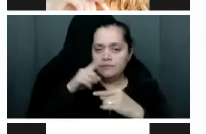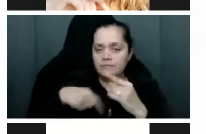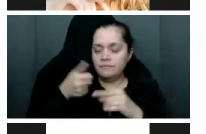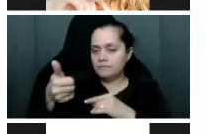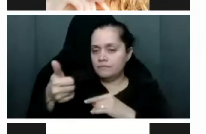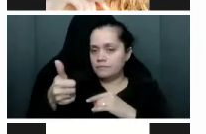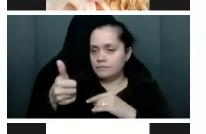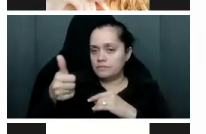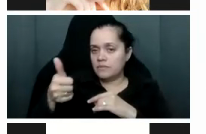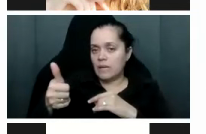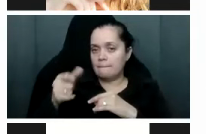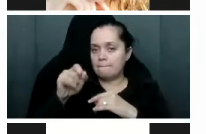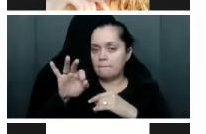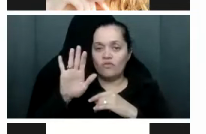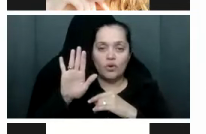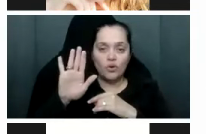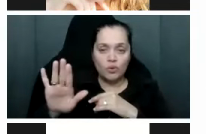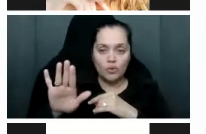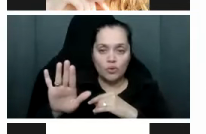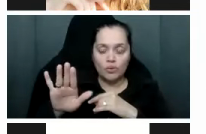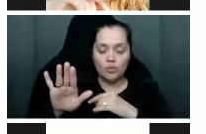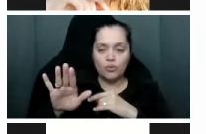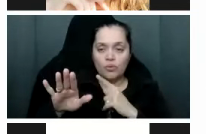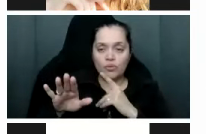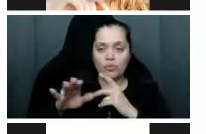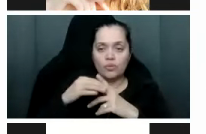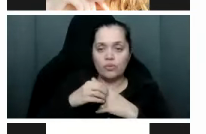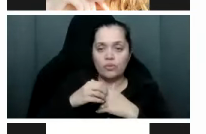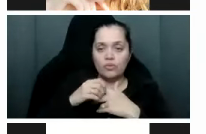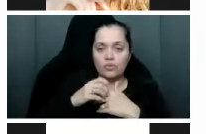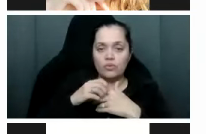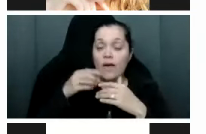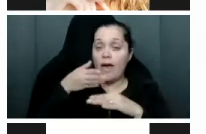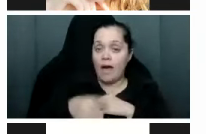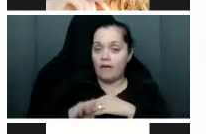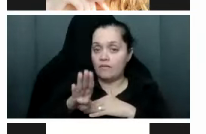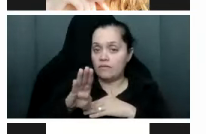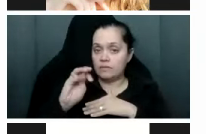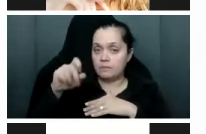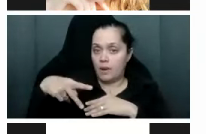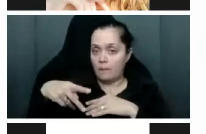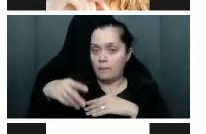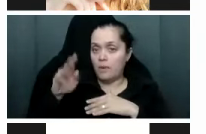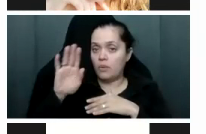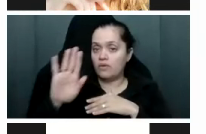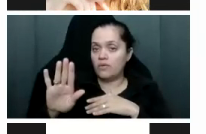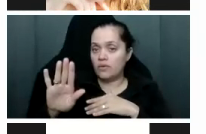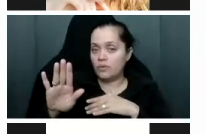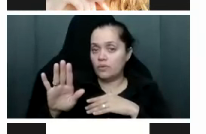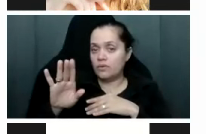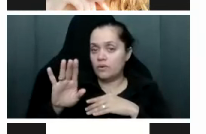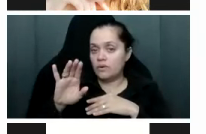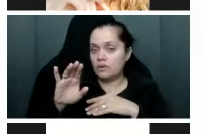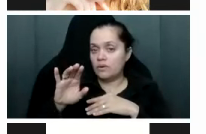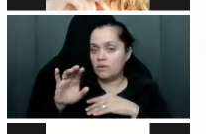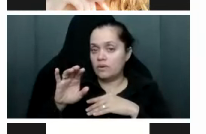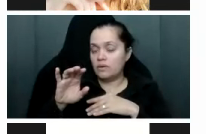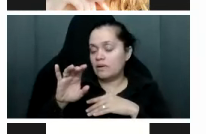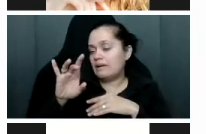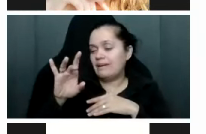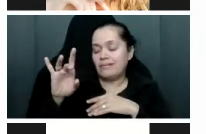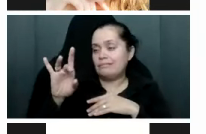about you? What if you end up, even after the bump, what if you end up at